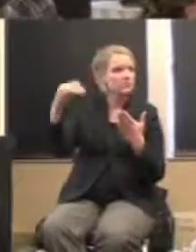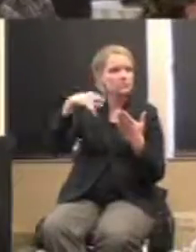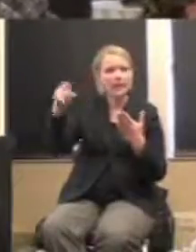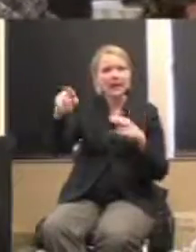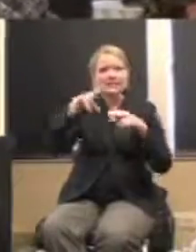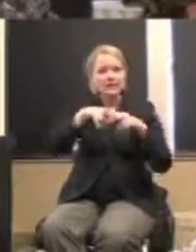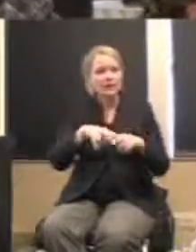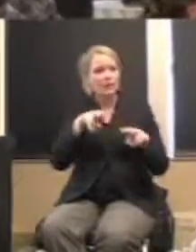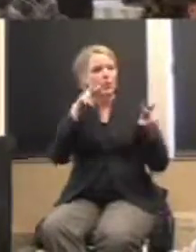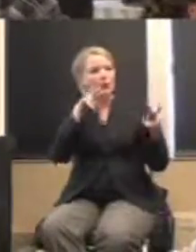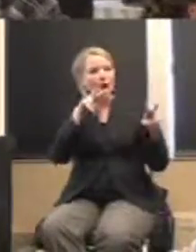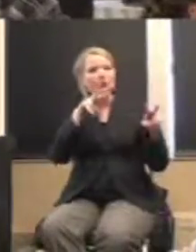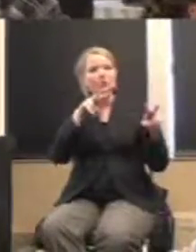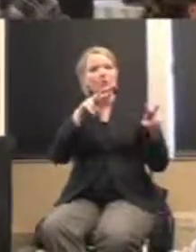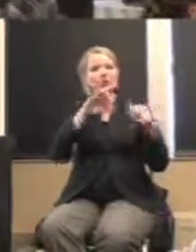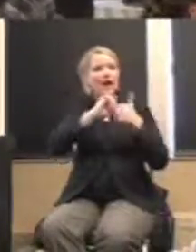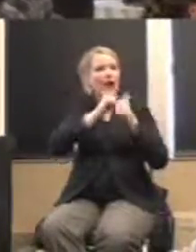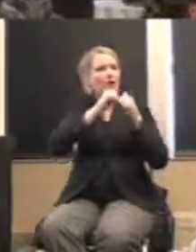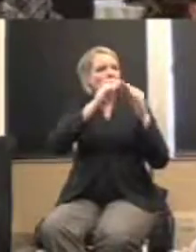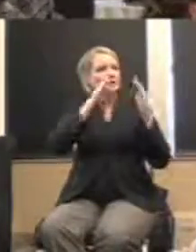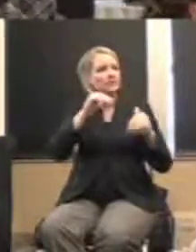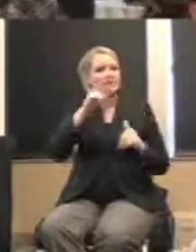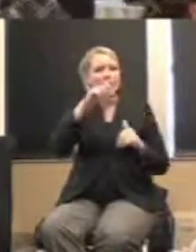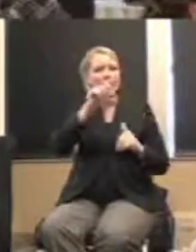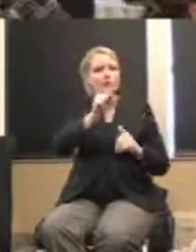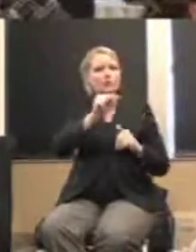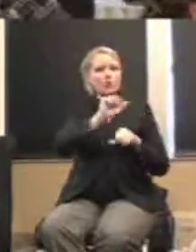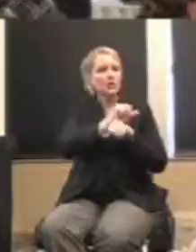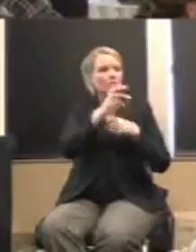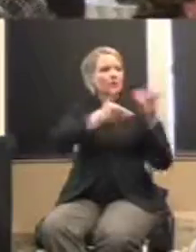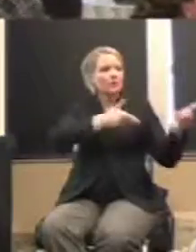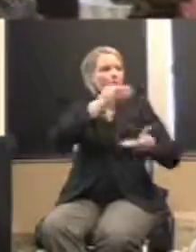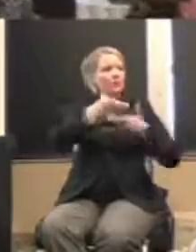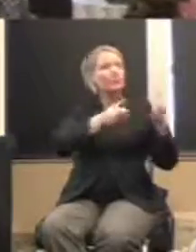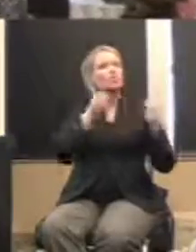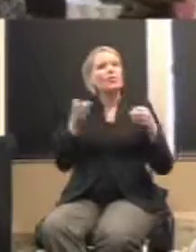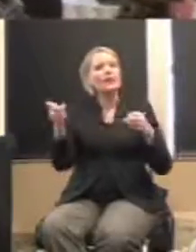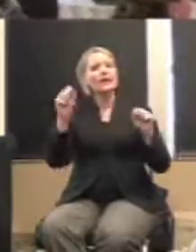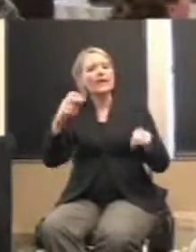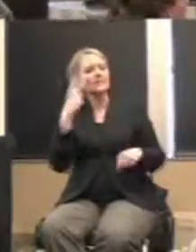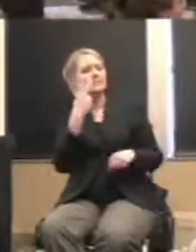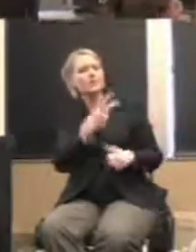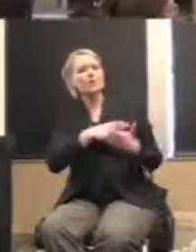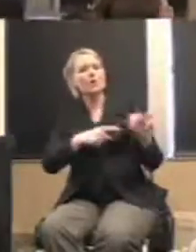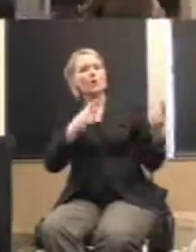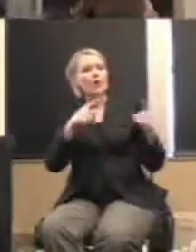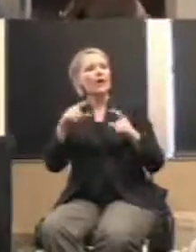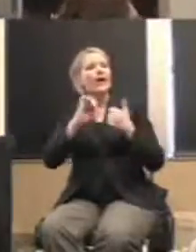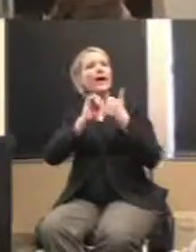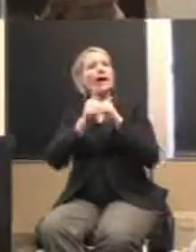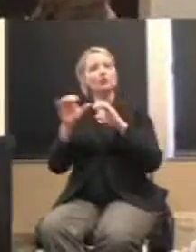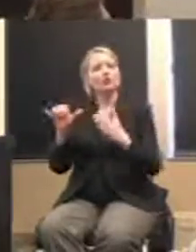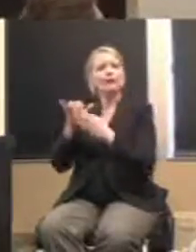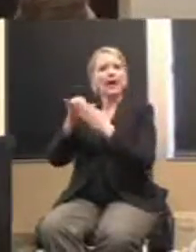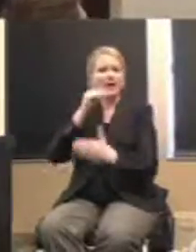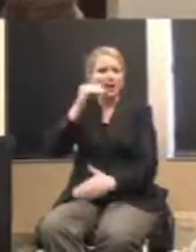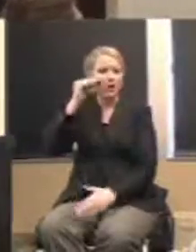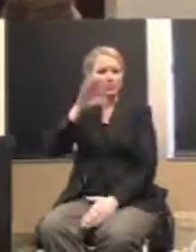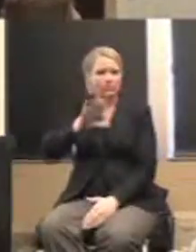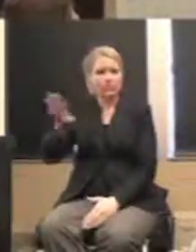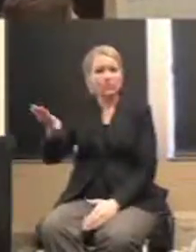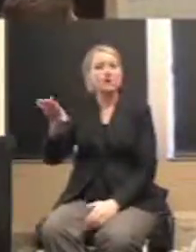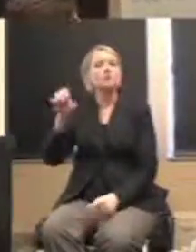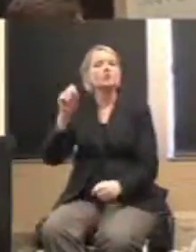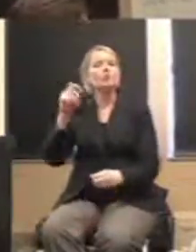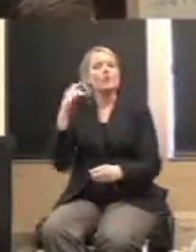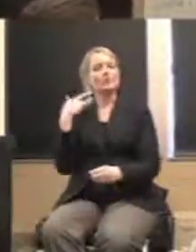alongside you as you're beginning a PECS training or a PECS program, so that they can see what's going on and how to implement it. Typically, we